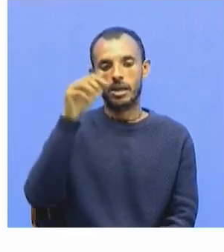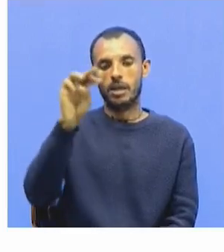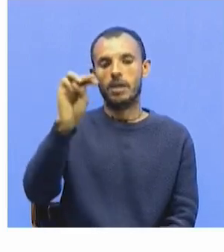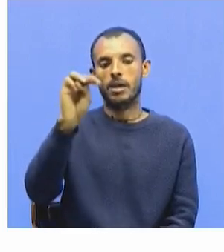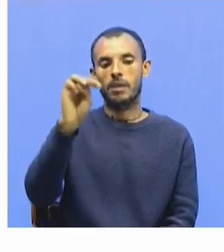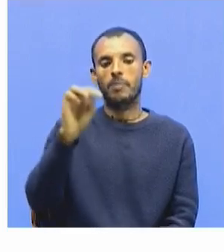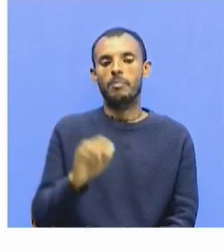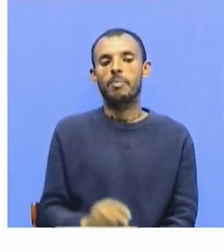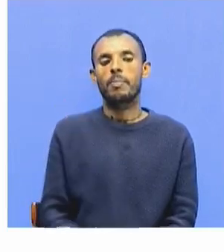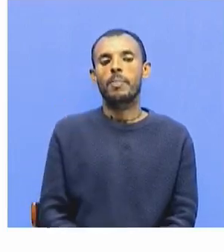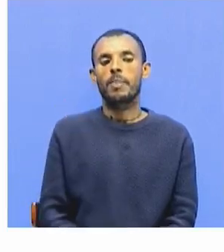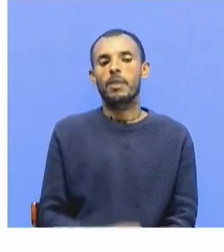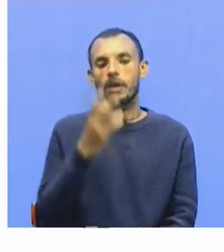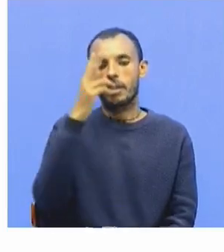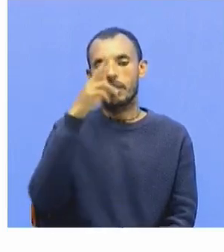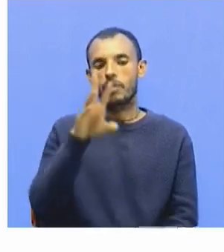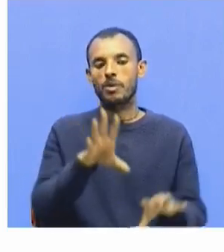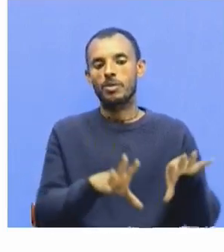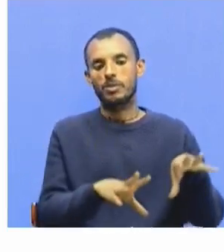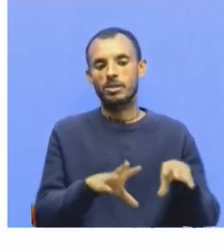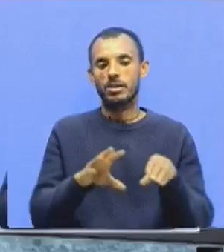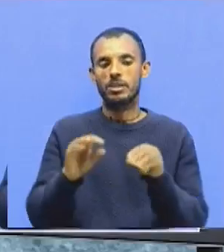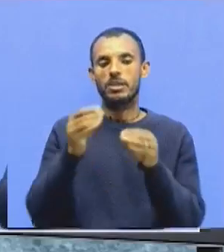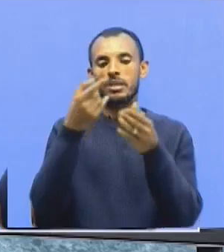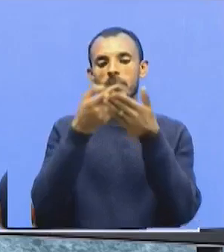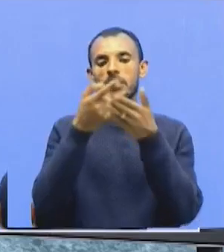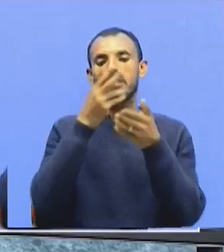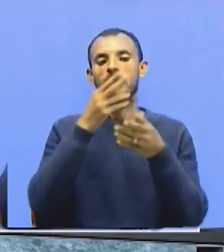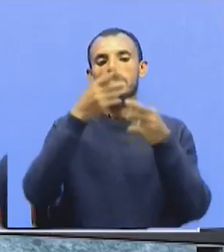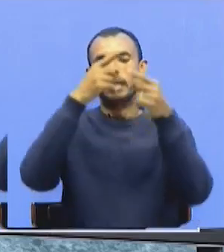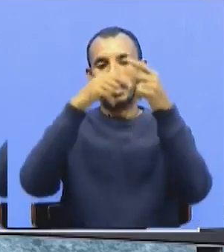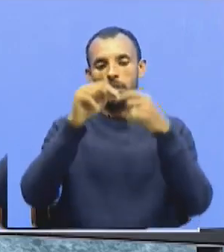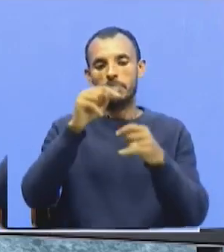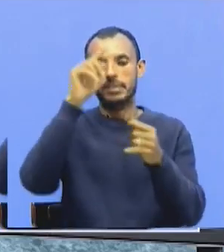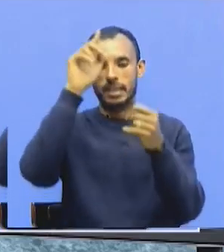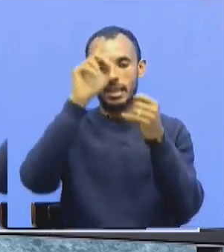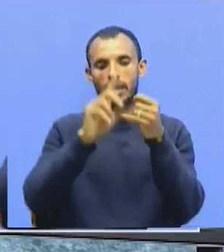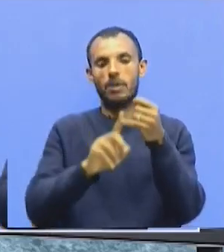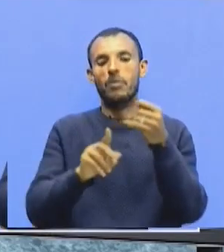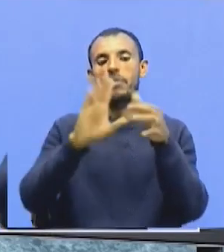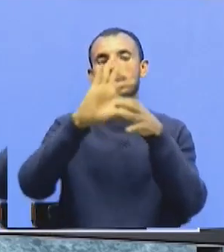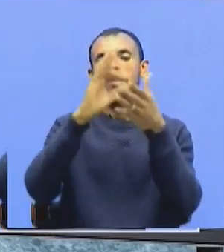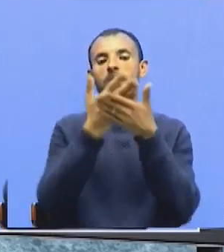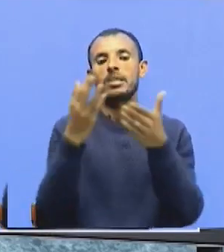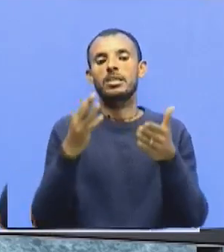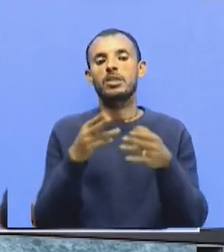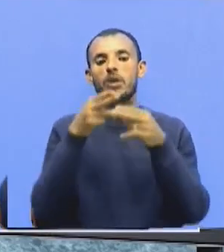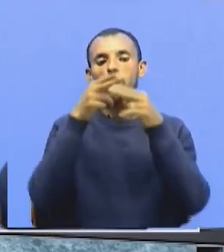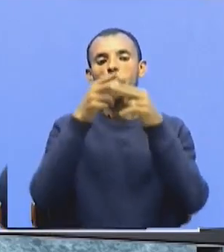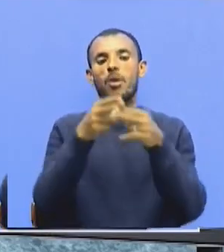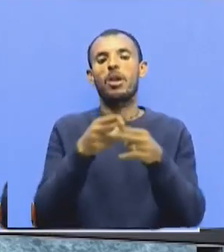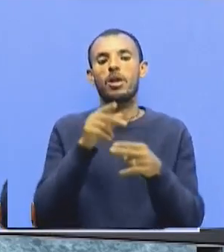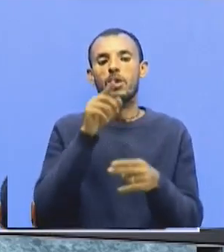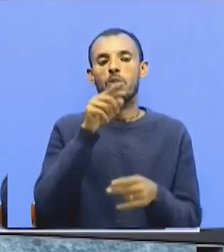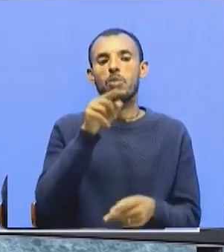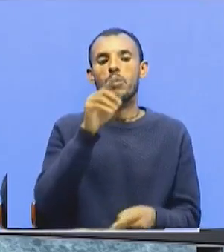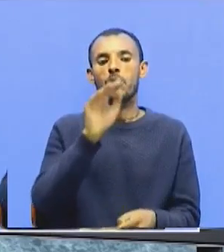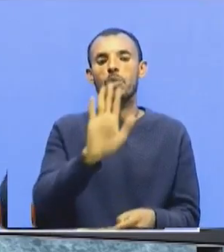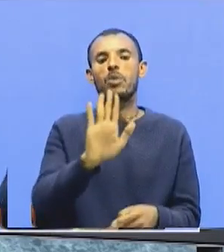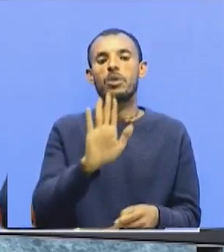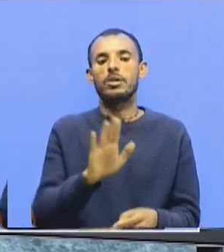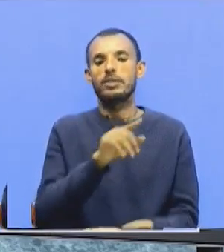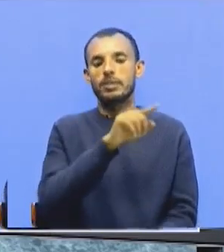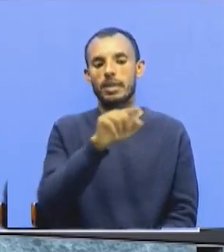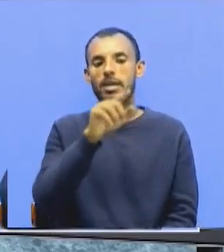him. Look, students, this R comes at the end of the sentence, which is called you, your, they,